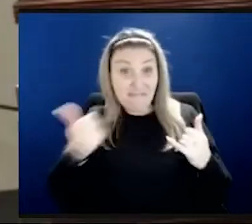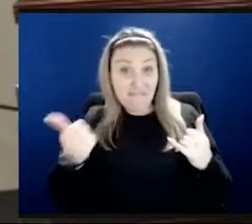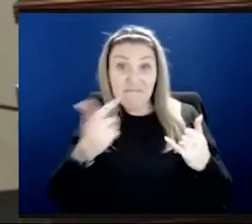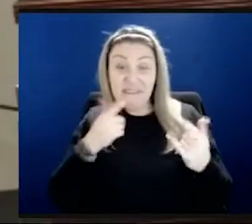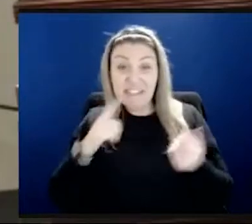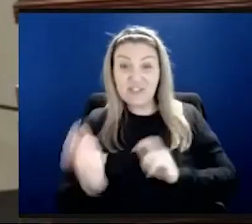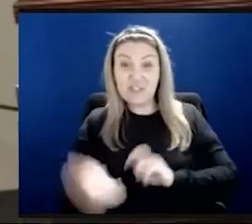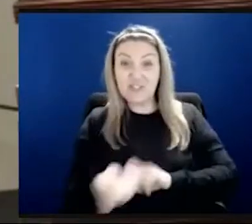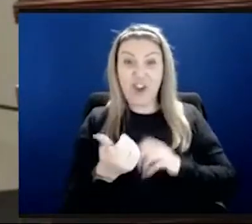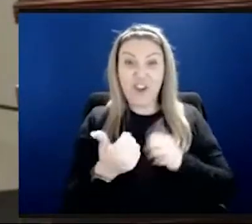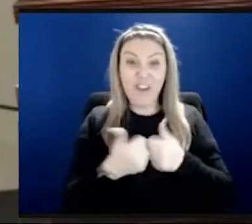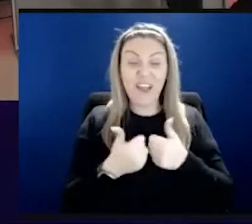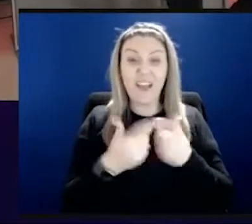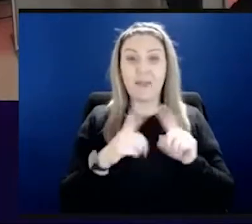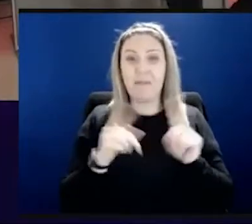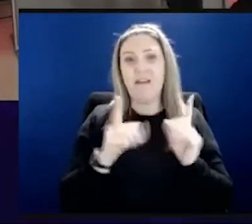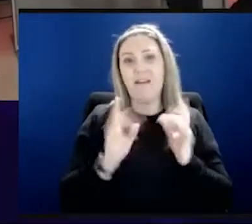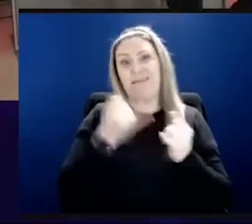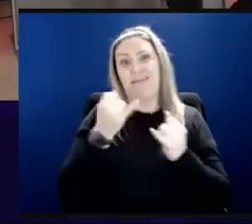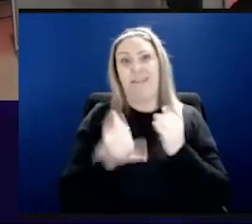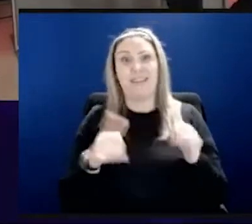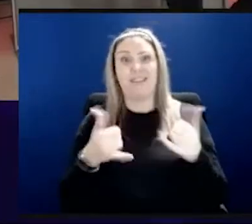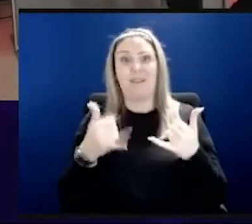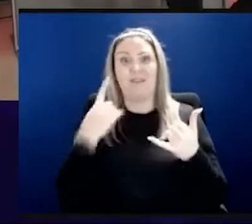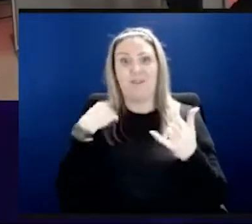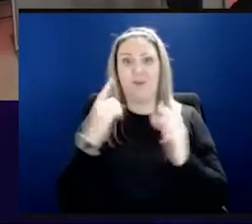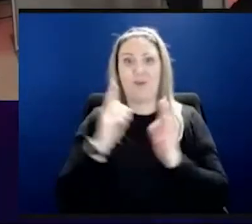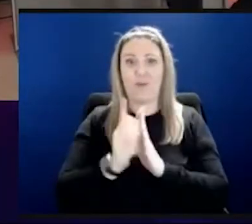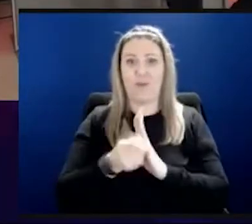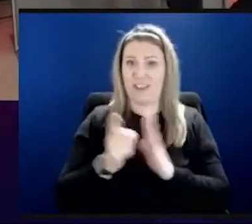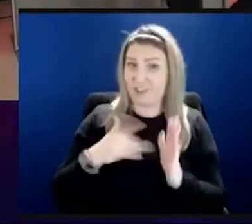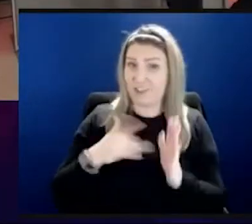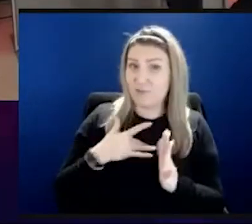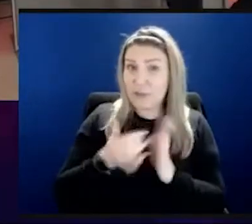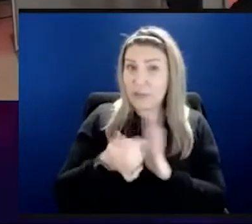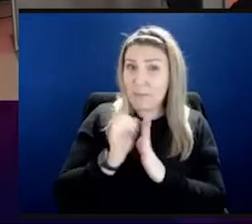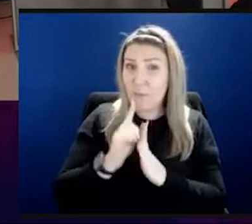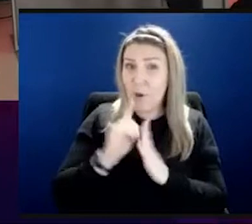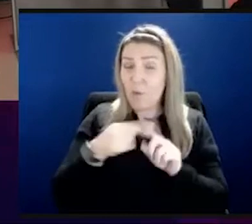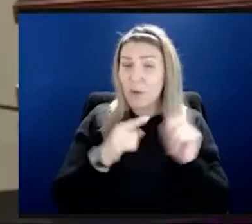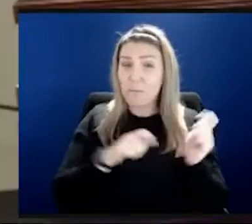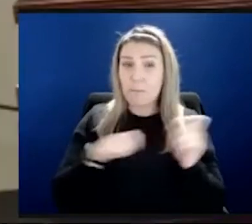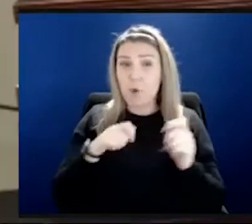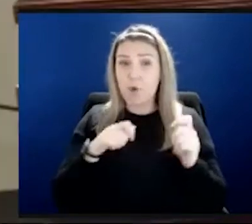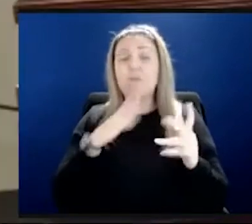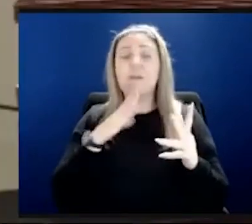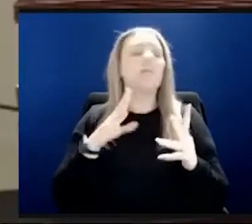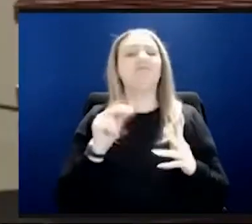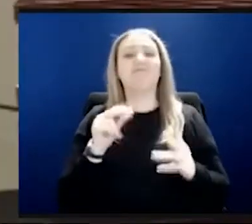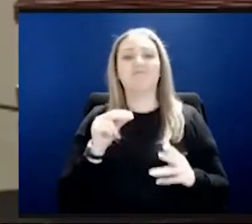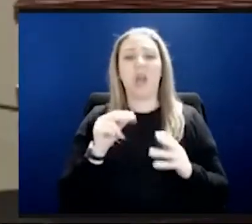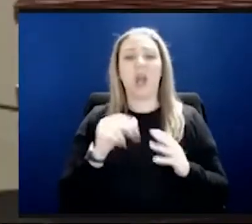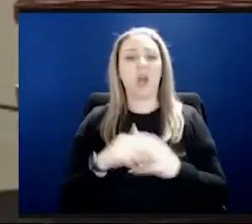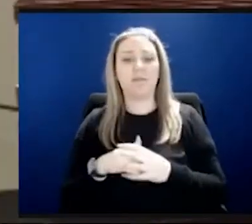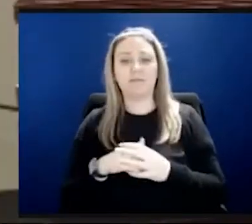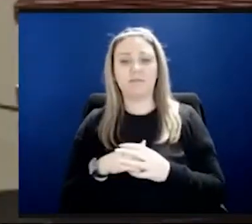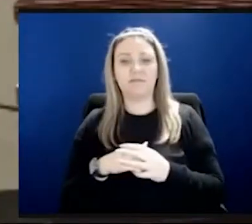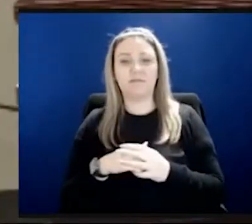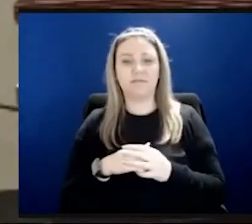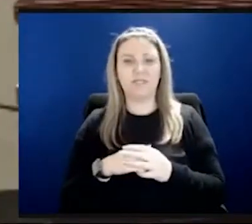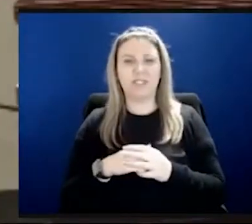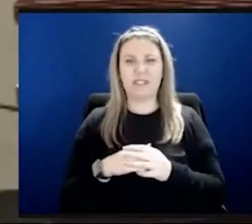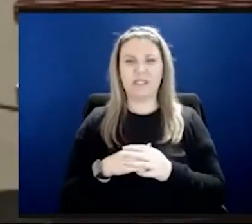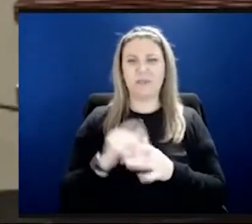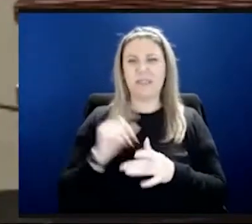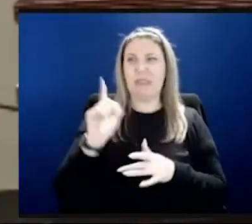game I played for a while. Did you feel it in the moment? Like No, I didn't. You It know was you'd done something? Later that night, the next